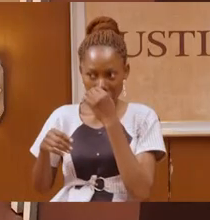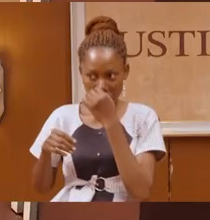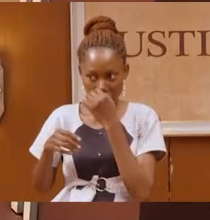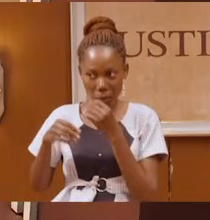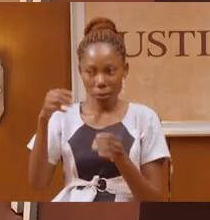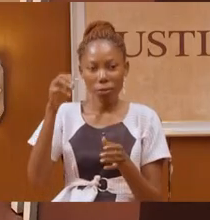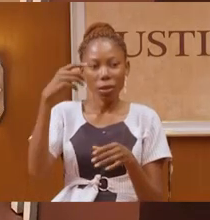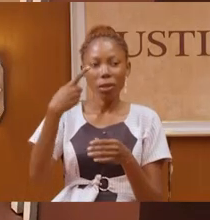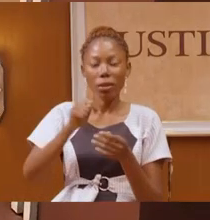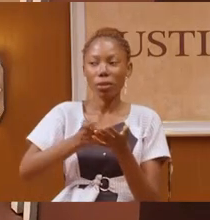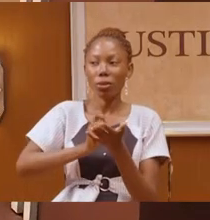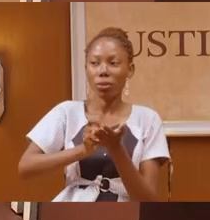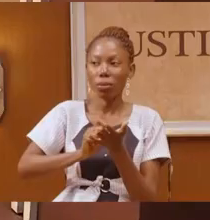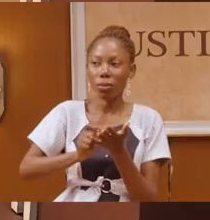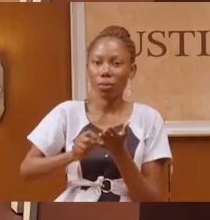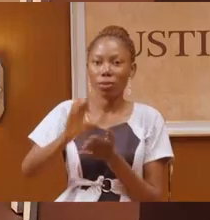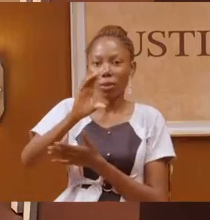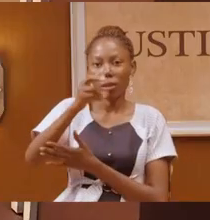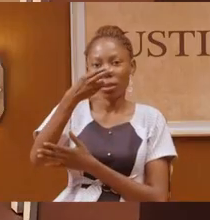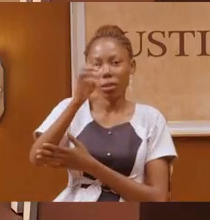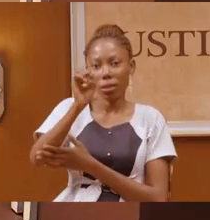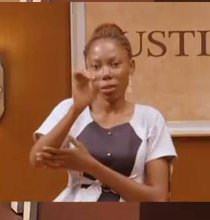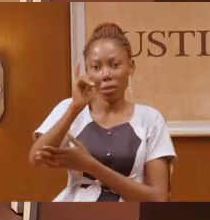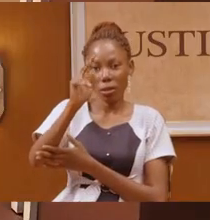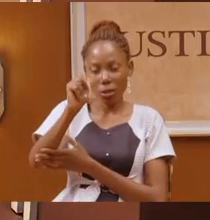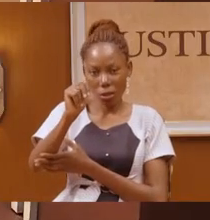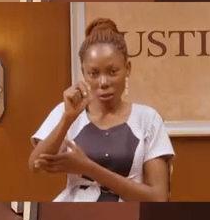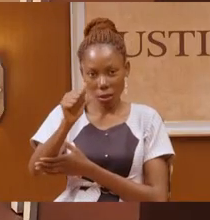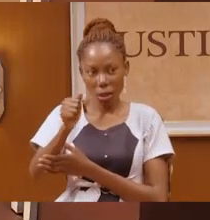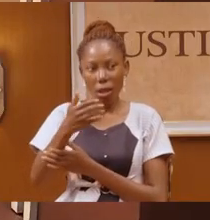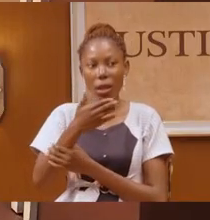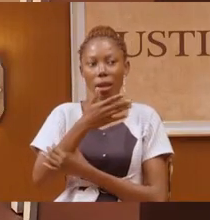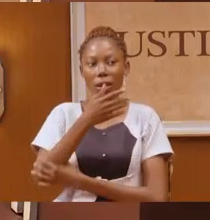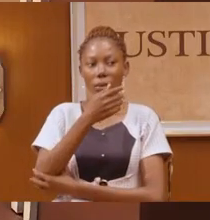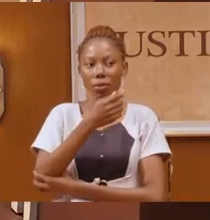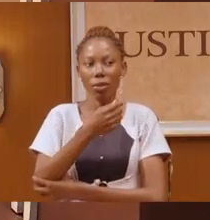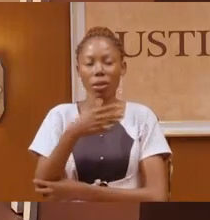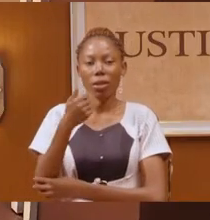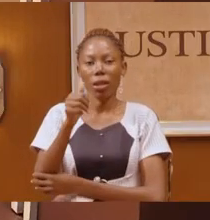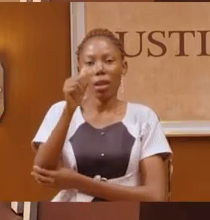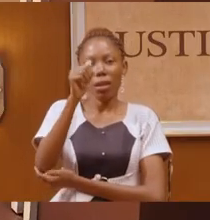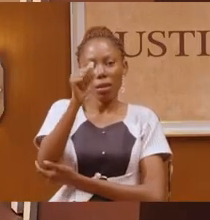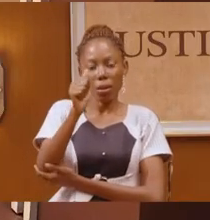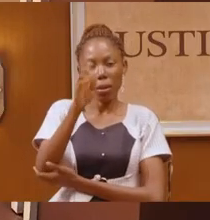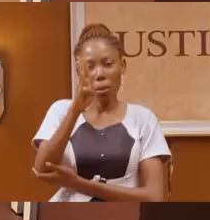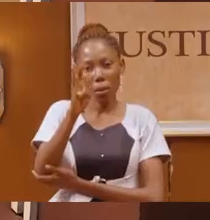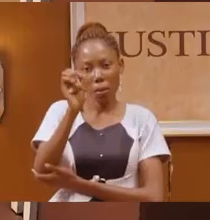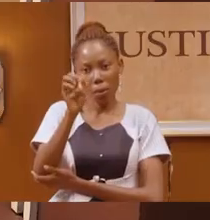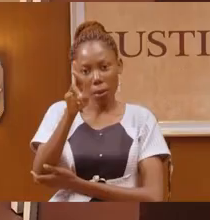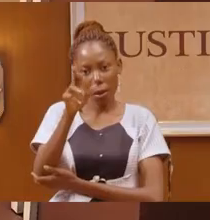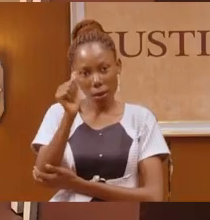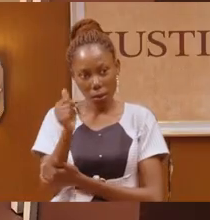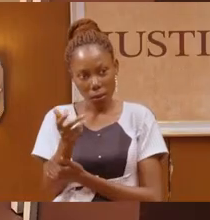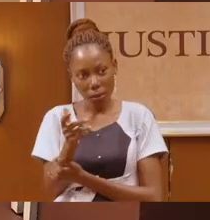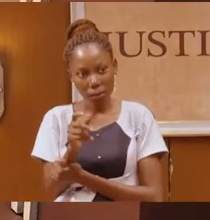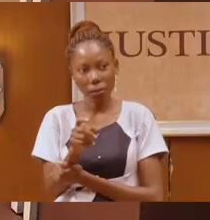look at the Chinenye, Chizoba and Ebere. Who are those other two? Say,